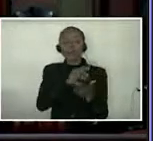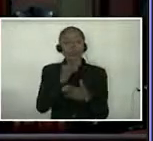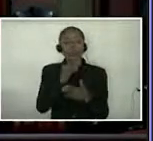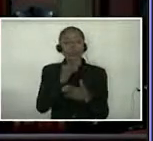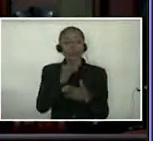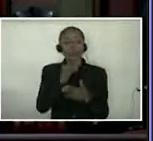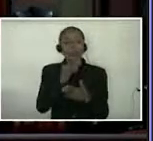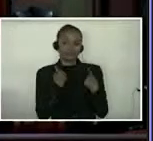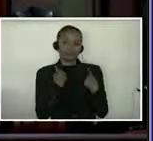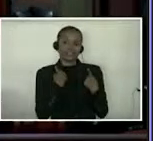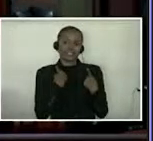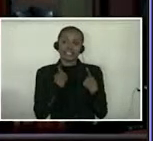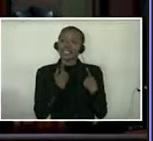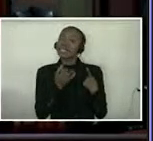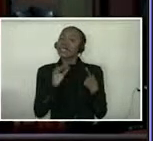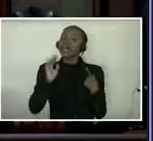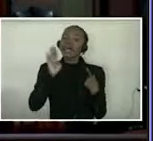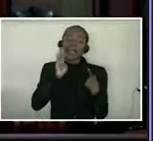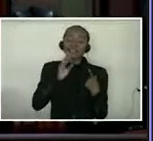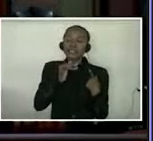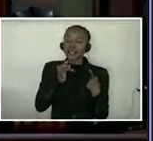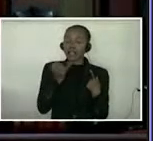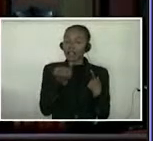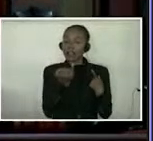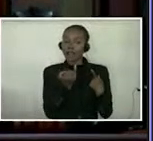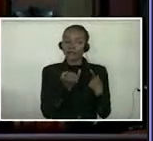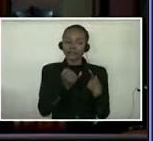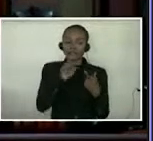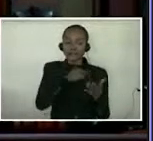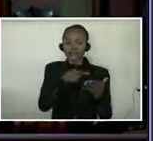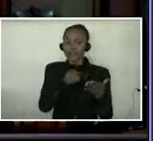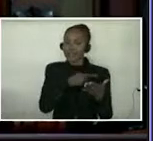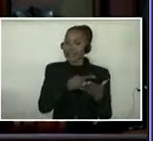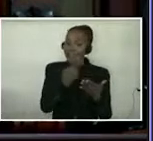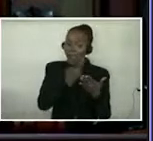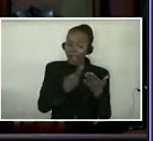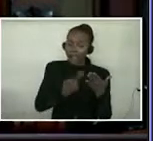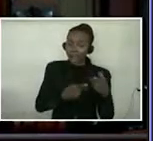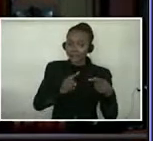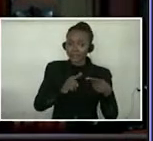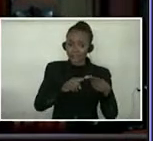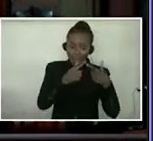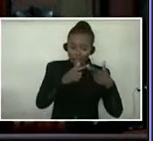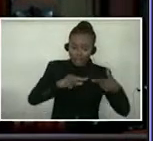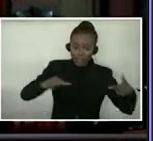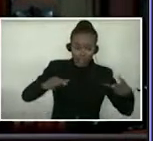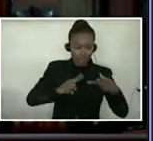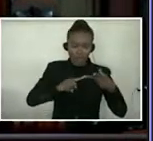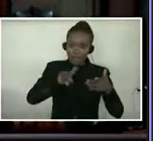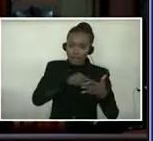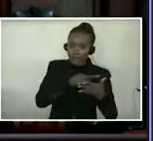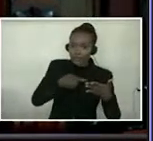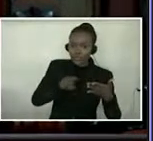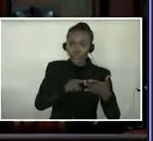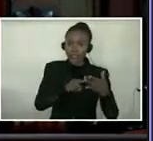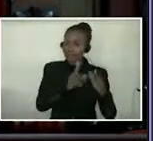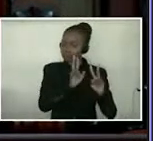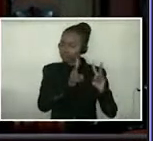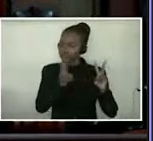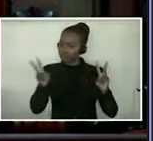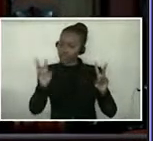sculpture literature and music it sparks conversation and bones the communities in the wake of a